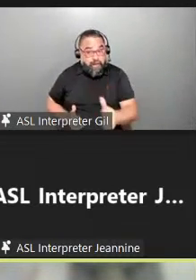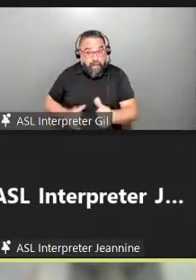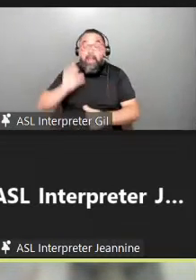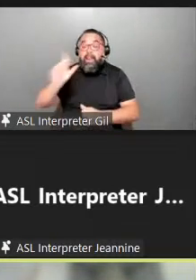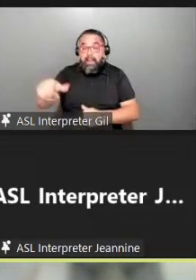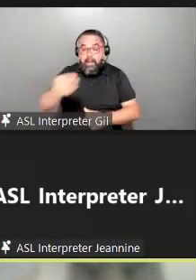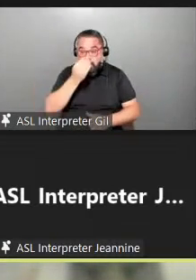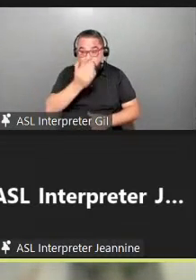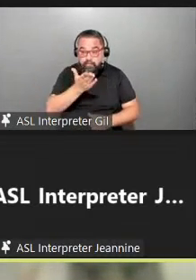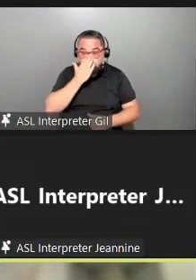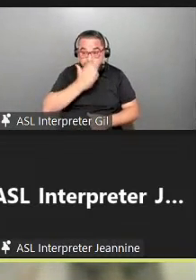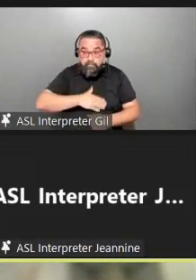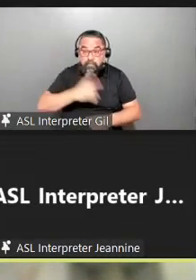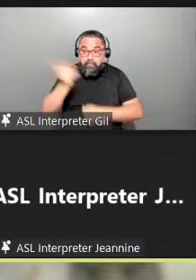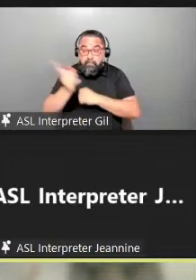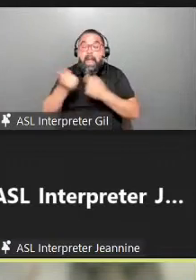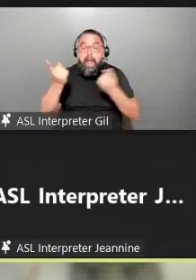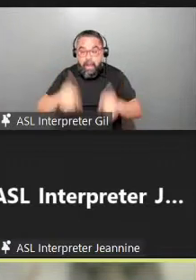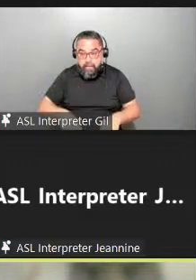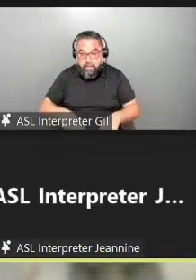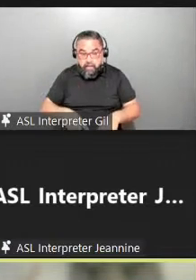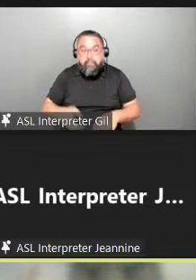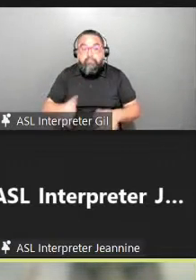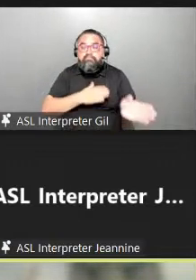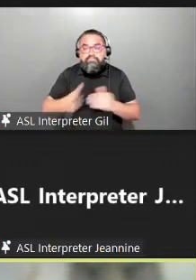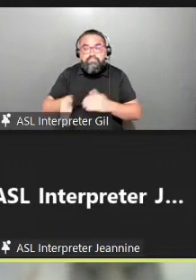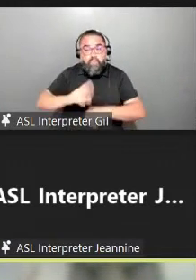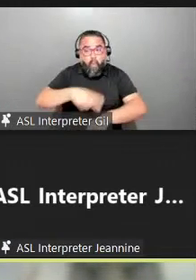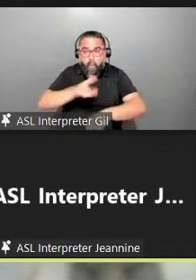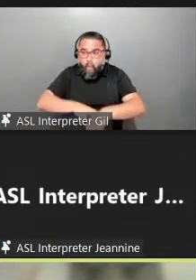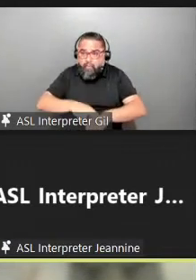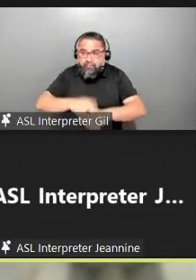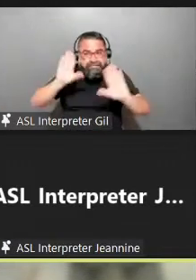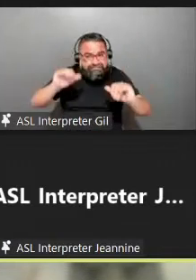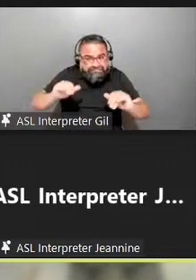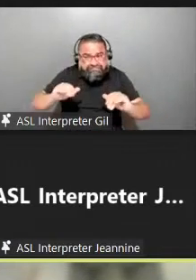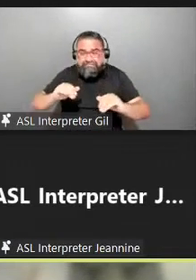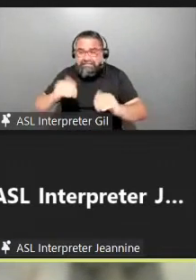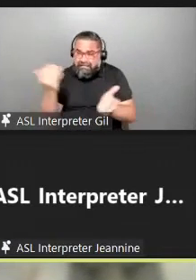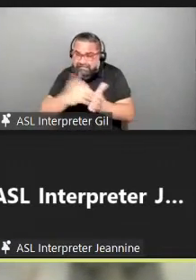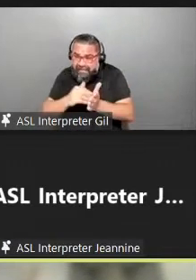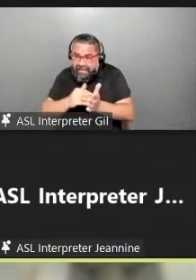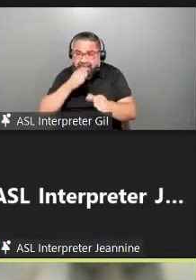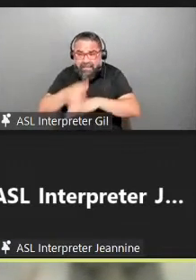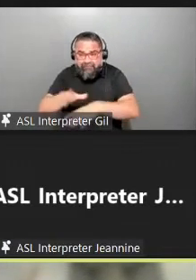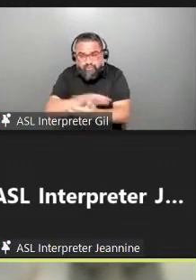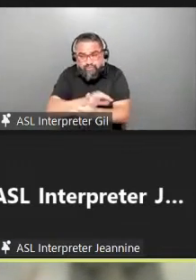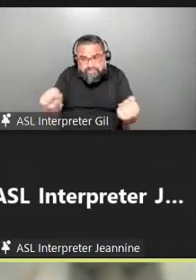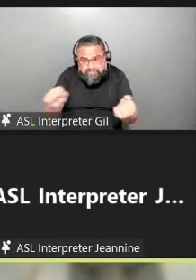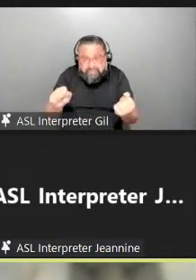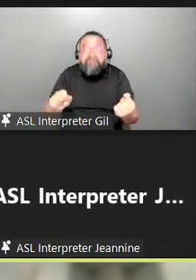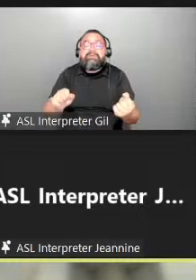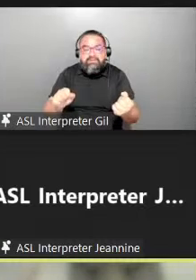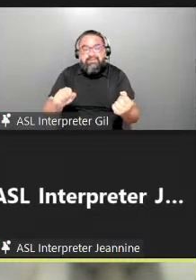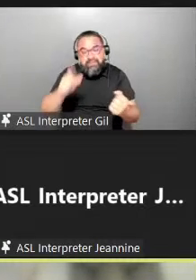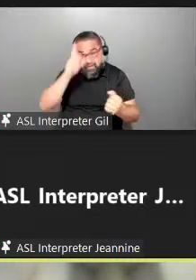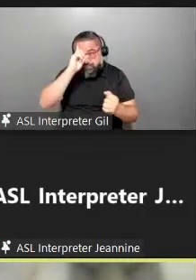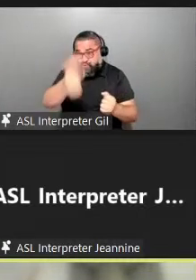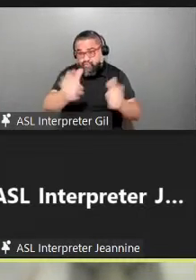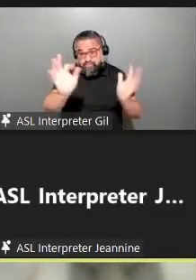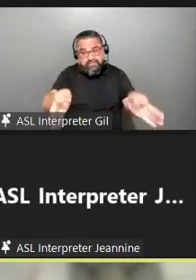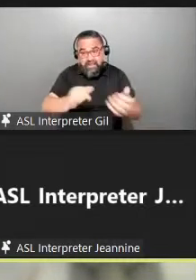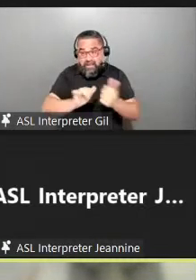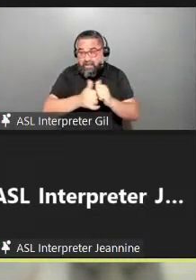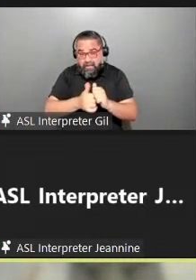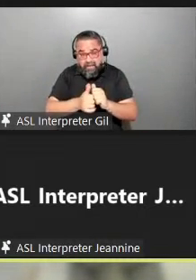this disaster is up to you and those around you. Your level of personal preparedness will determine your quality